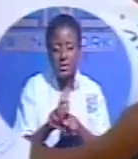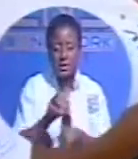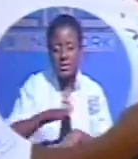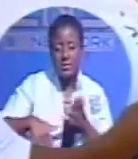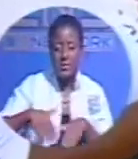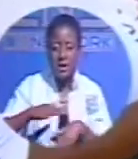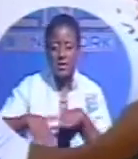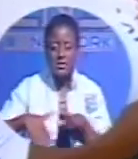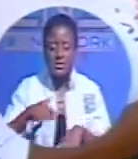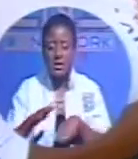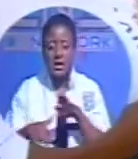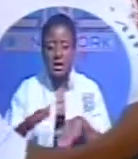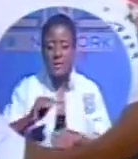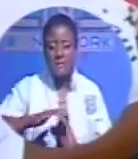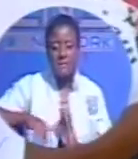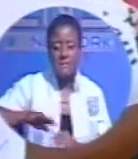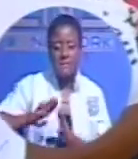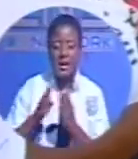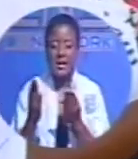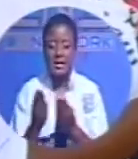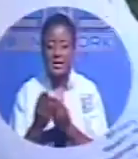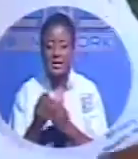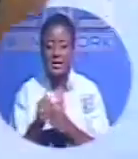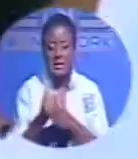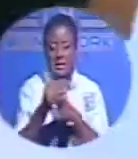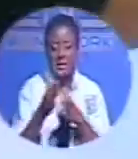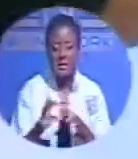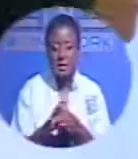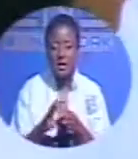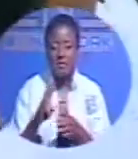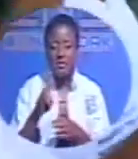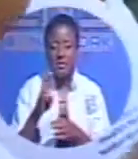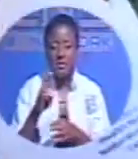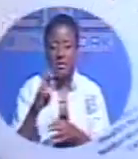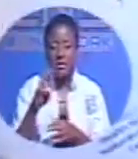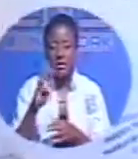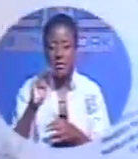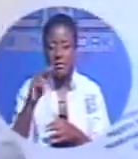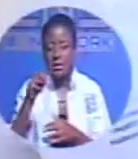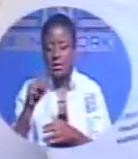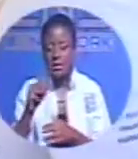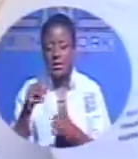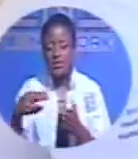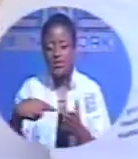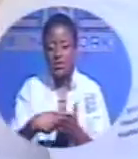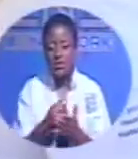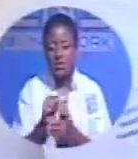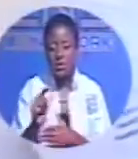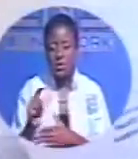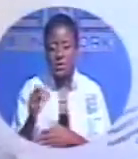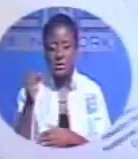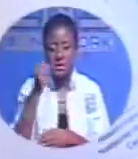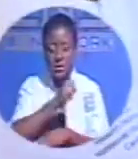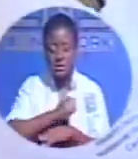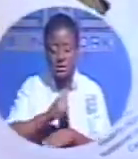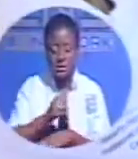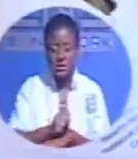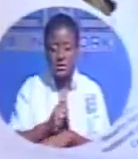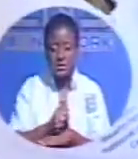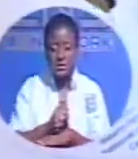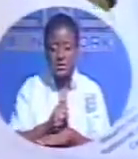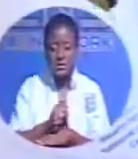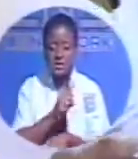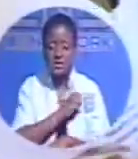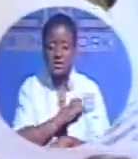of residents. Head of the Urban Renewal Program, Superintendent Stephen Dean, and officer in charge of the program, Inspector Ricardo